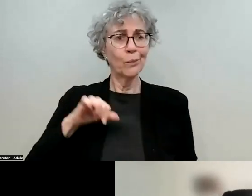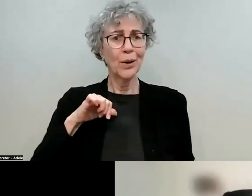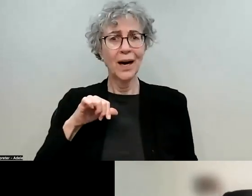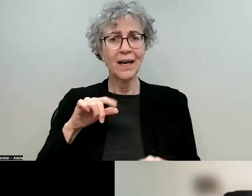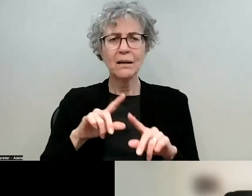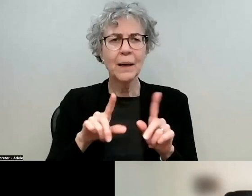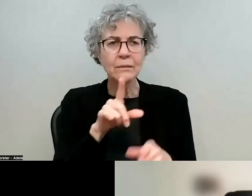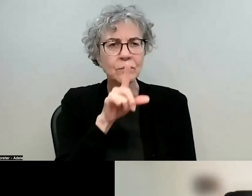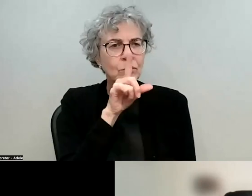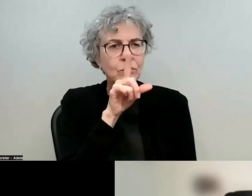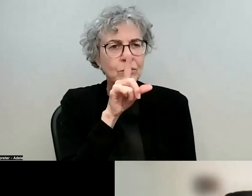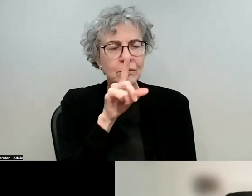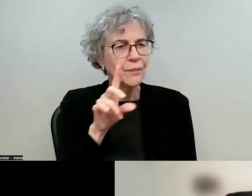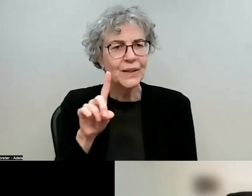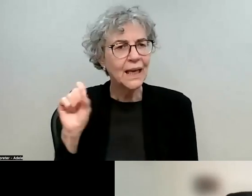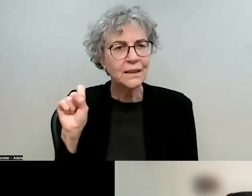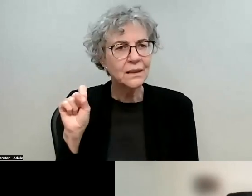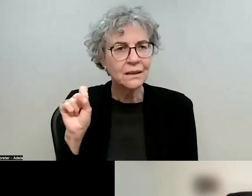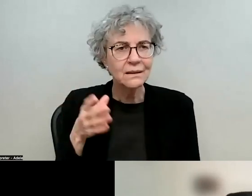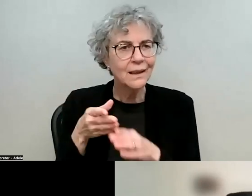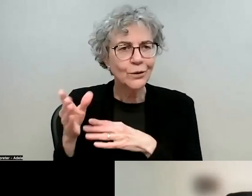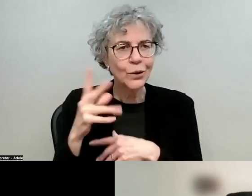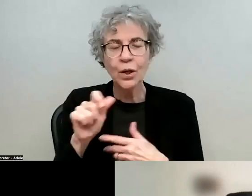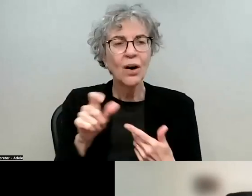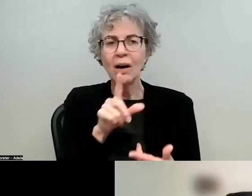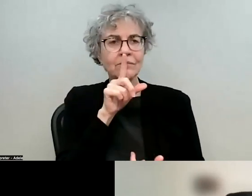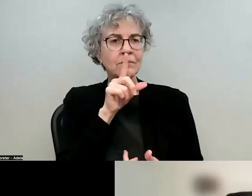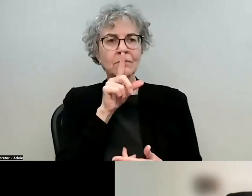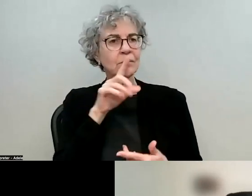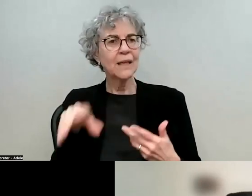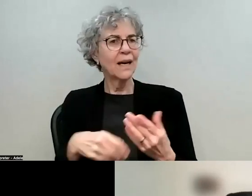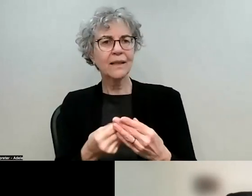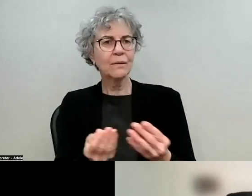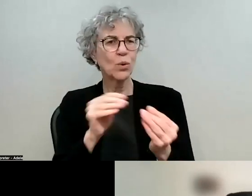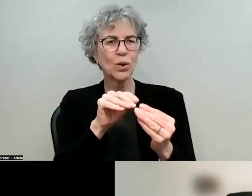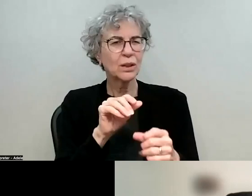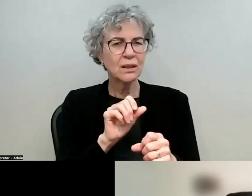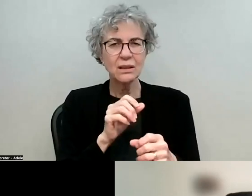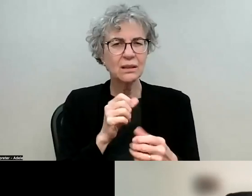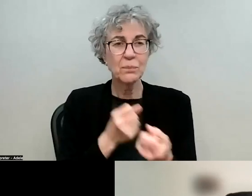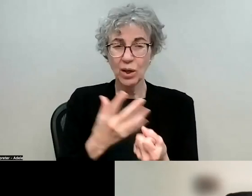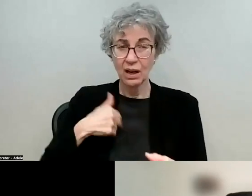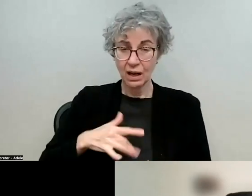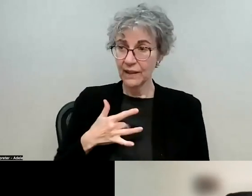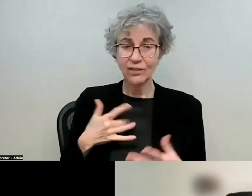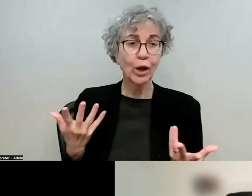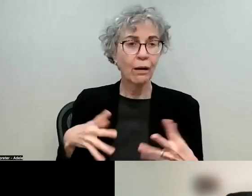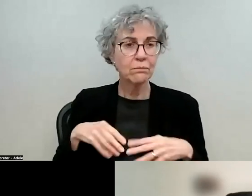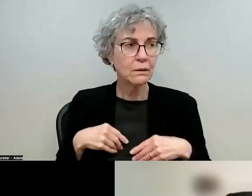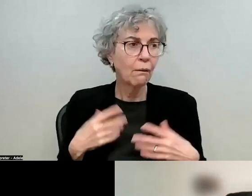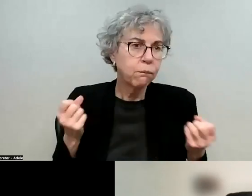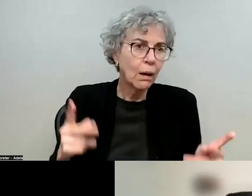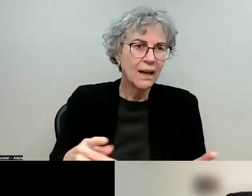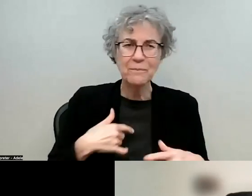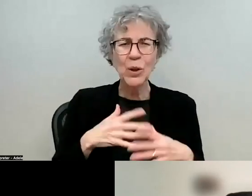once mention our sector or adding any more supports into the sector. And I think we should just stop accepting that as being all right.